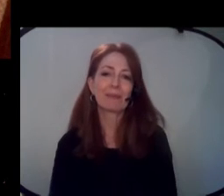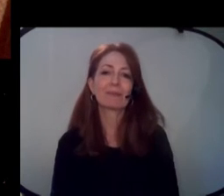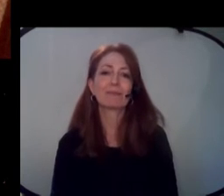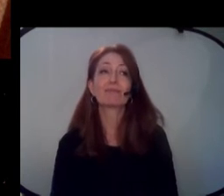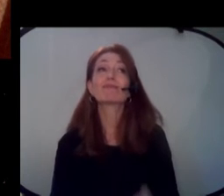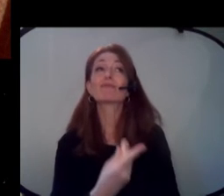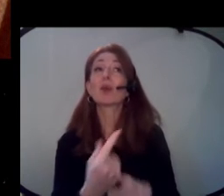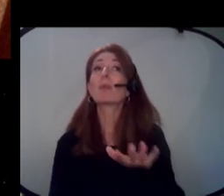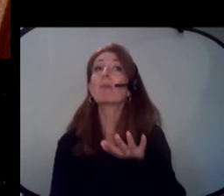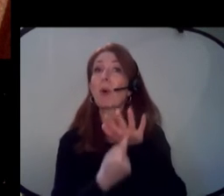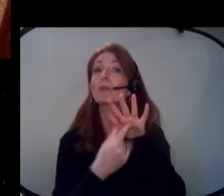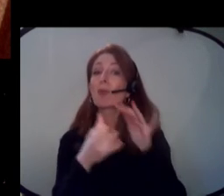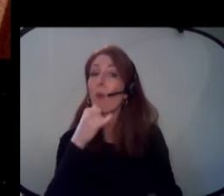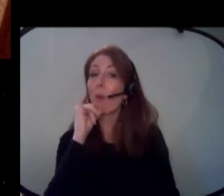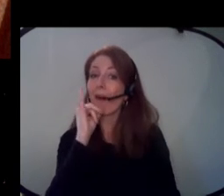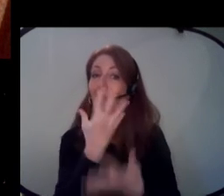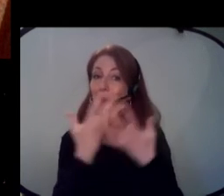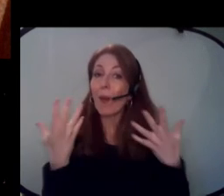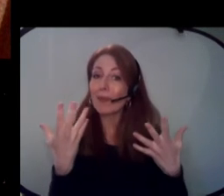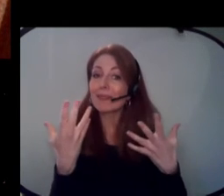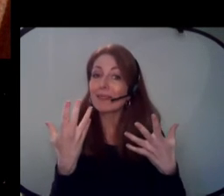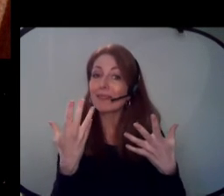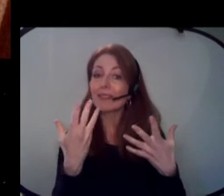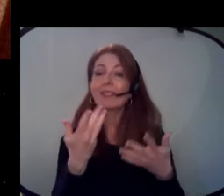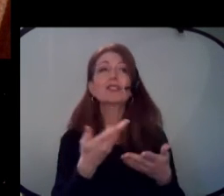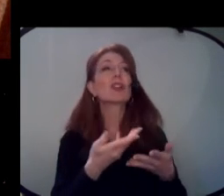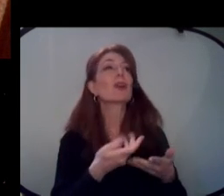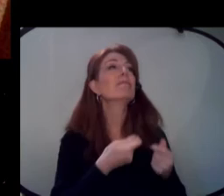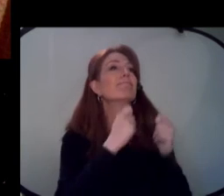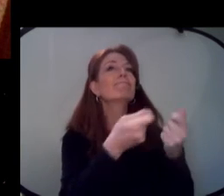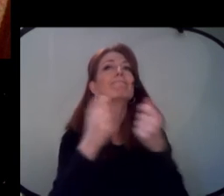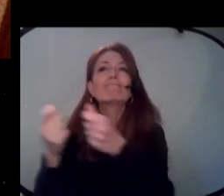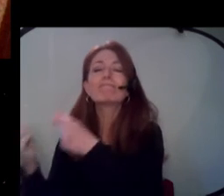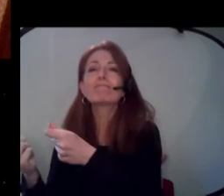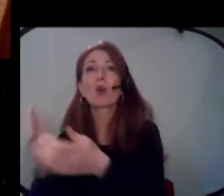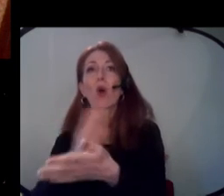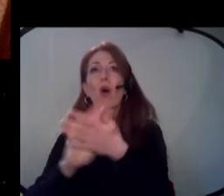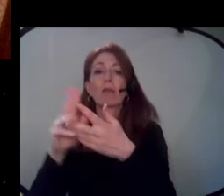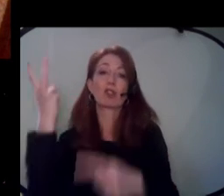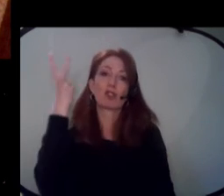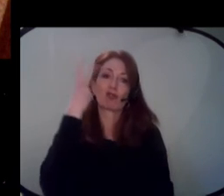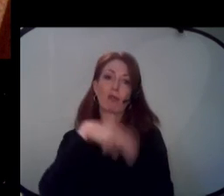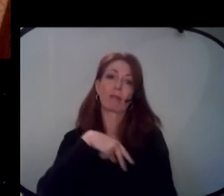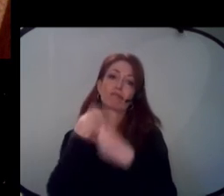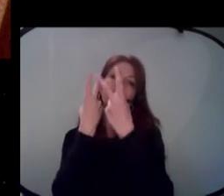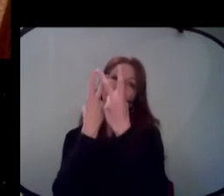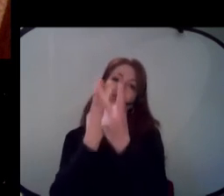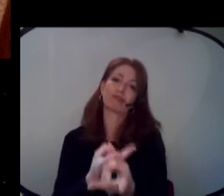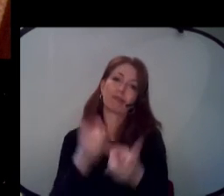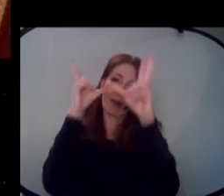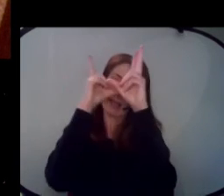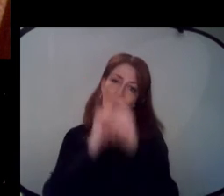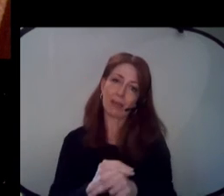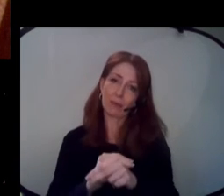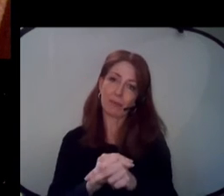wine too. So Holofernes becomes drunk and lies down on his bed as we see here to go to sleep. And that is when